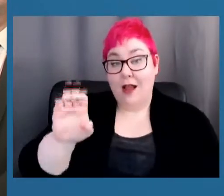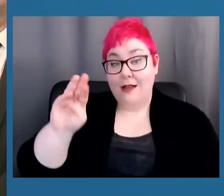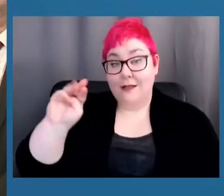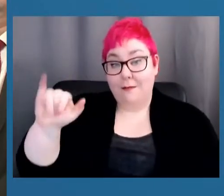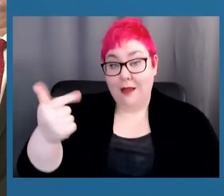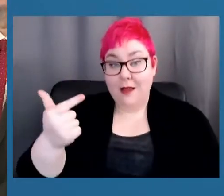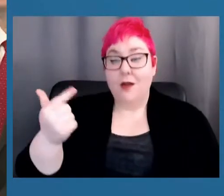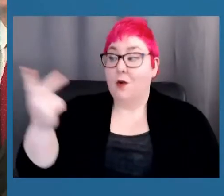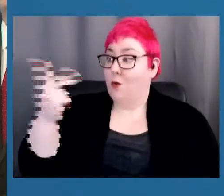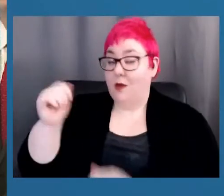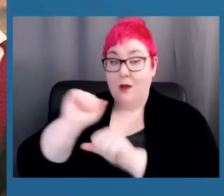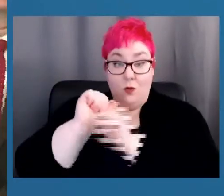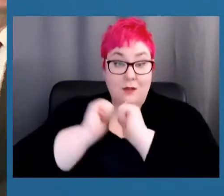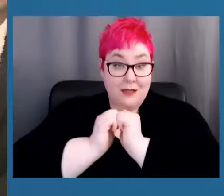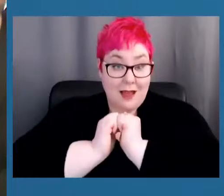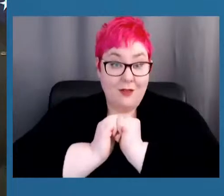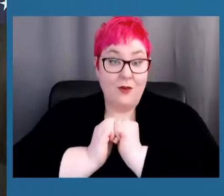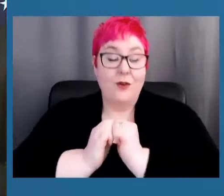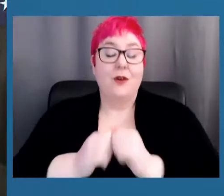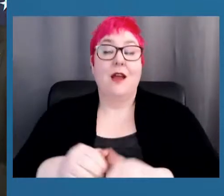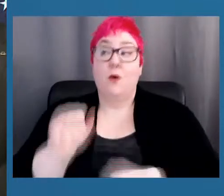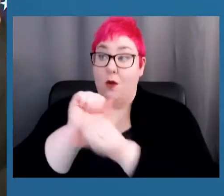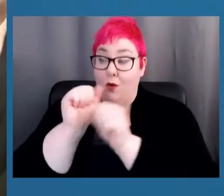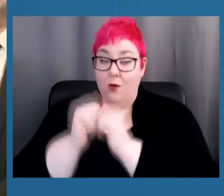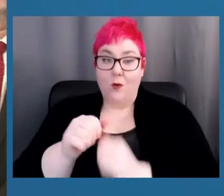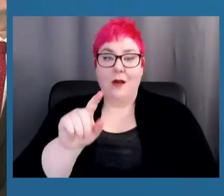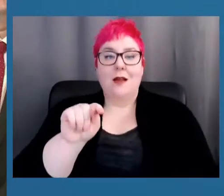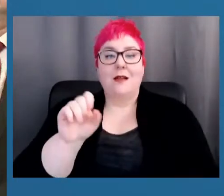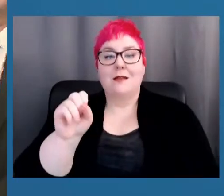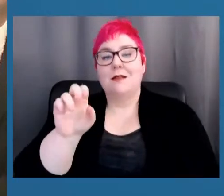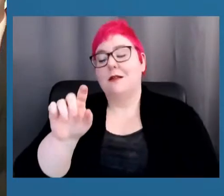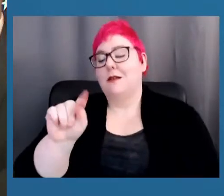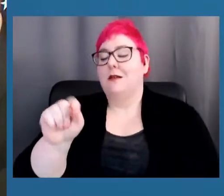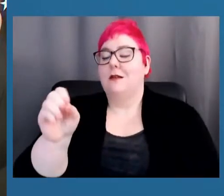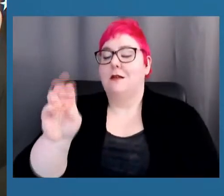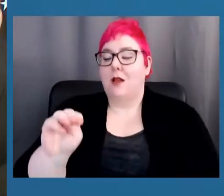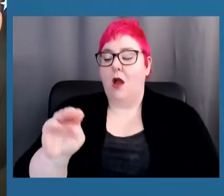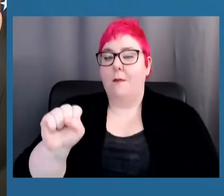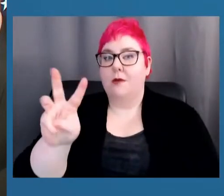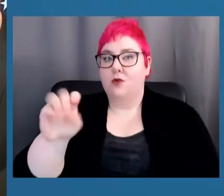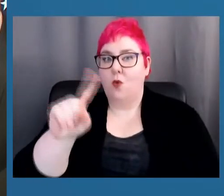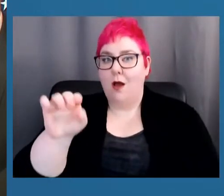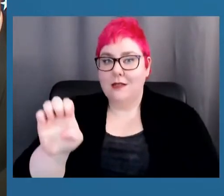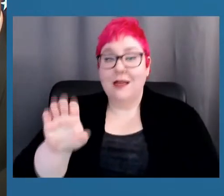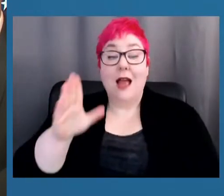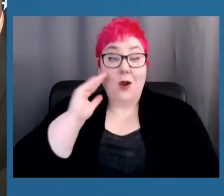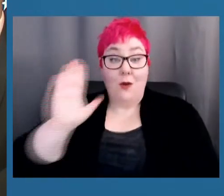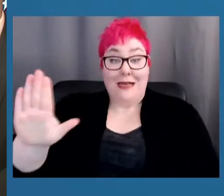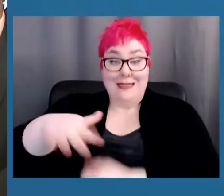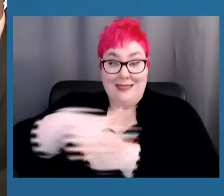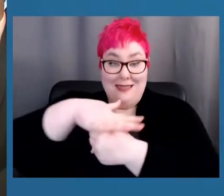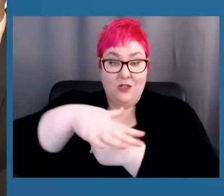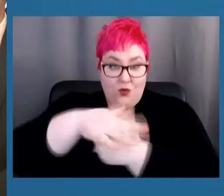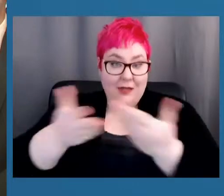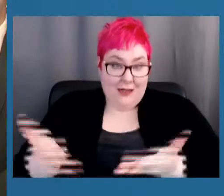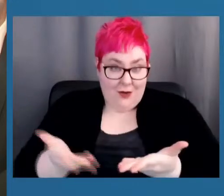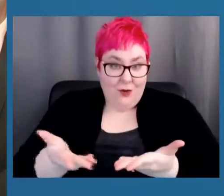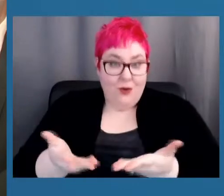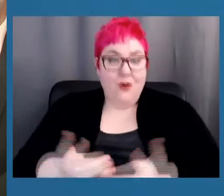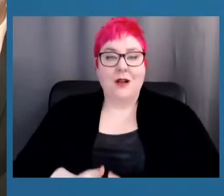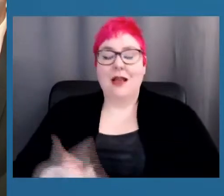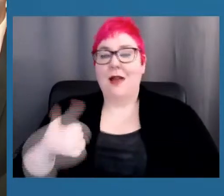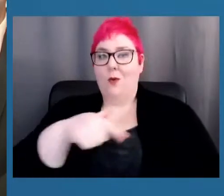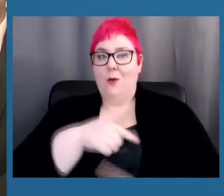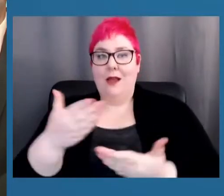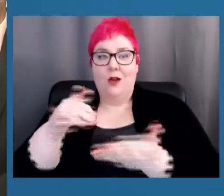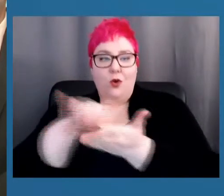closely with Congressman Tom Suozzi, and we know this is his district. And we in New York, along